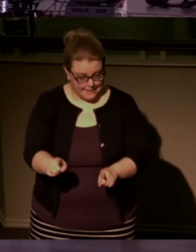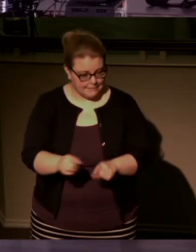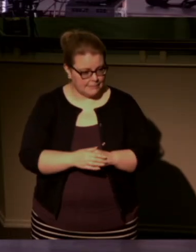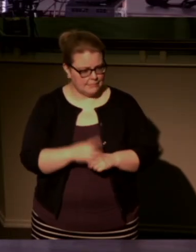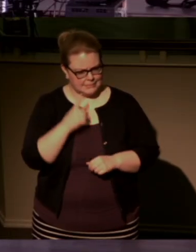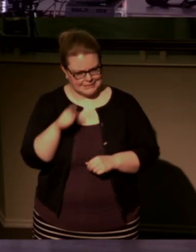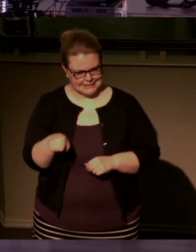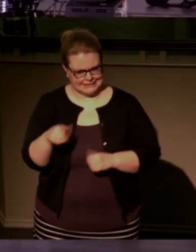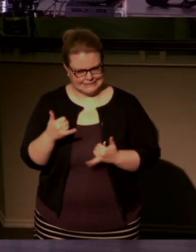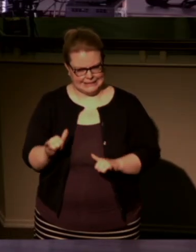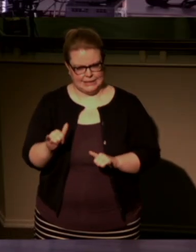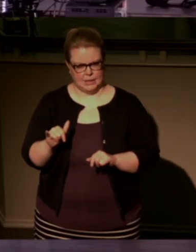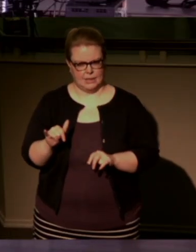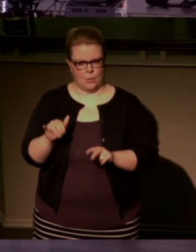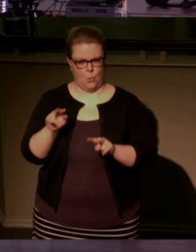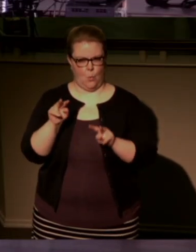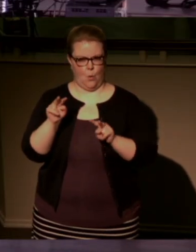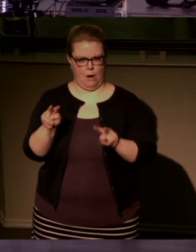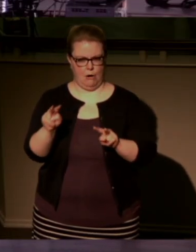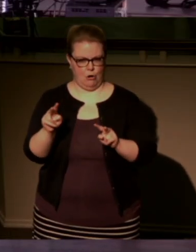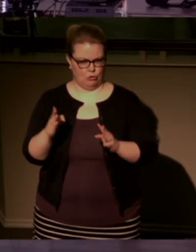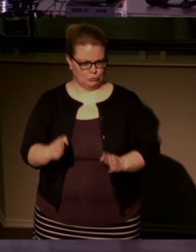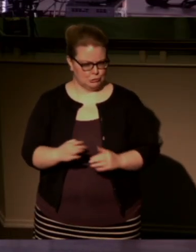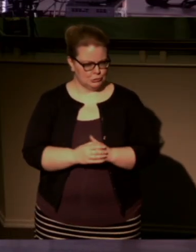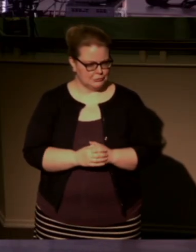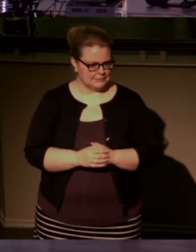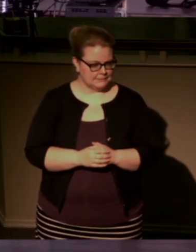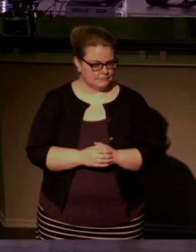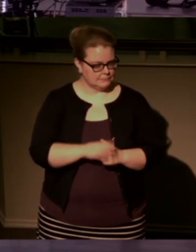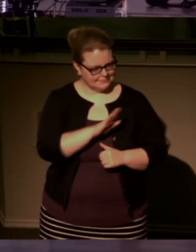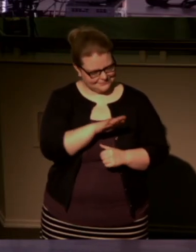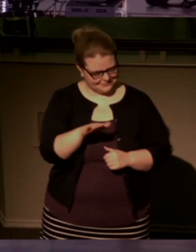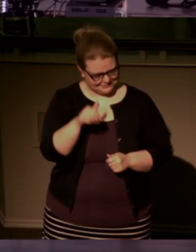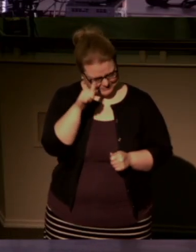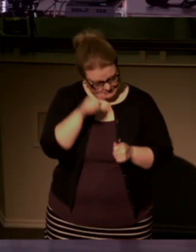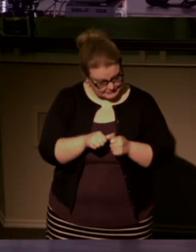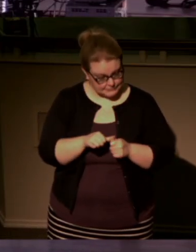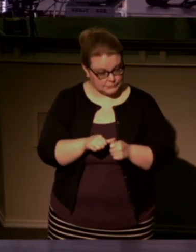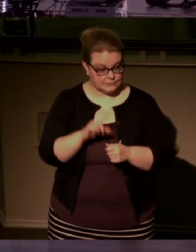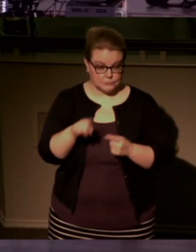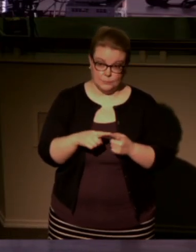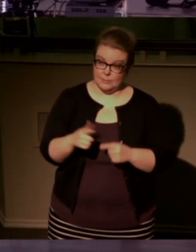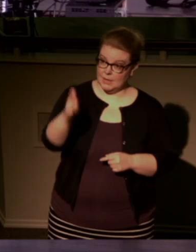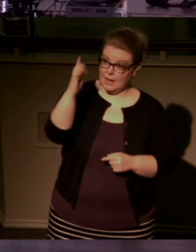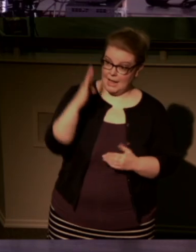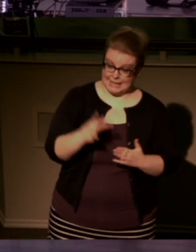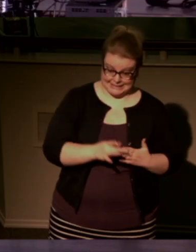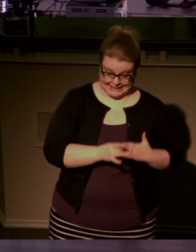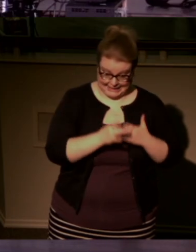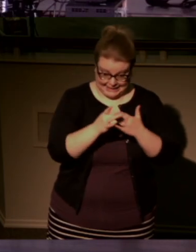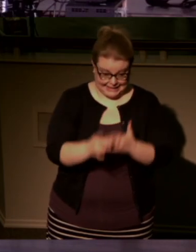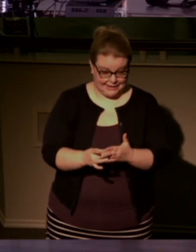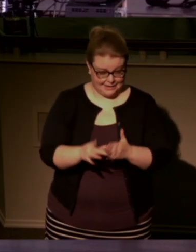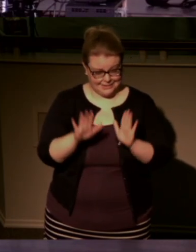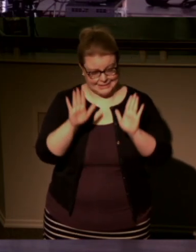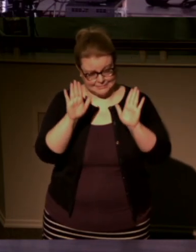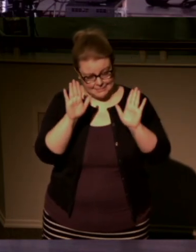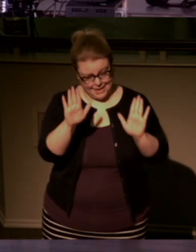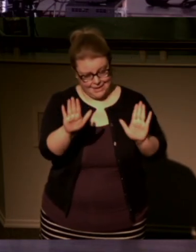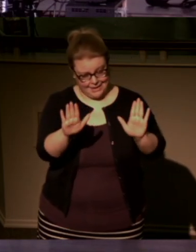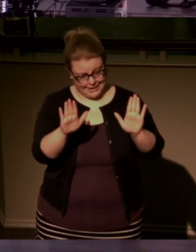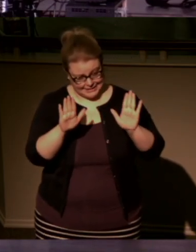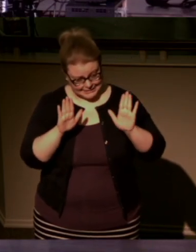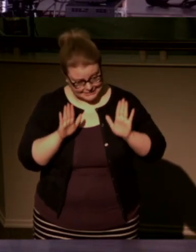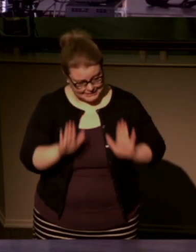still spectators. And I want you to remember that when God is leading, some spectacular transformation